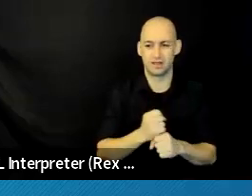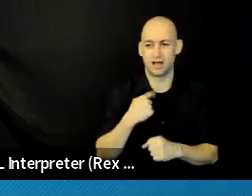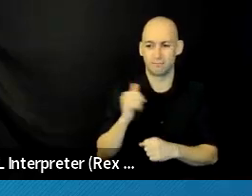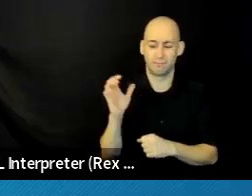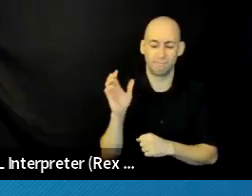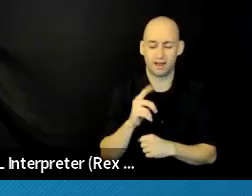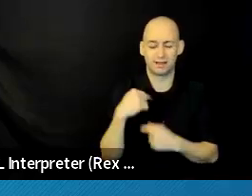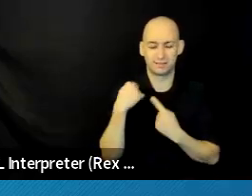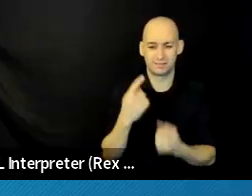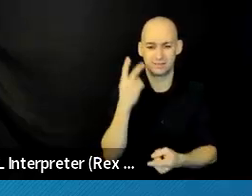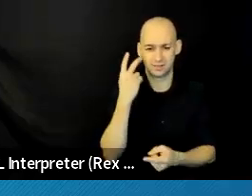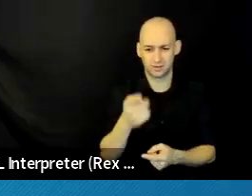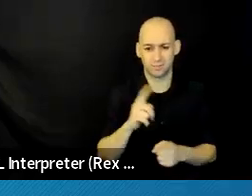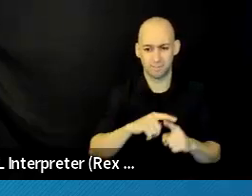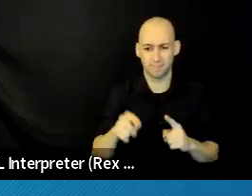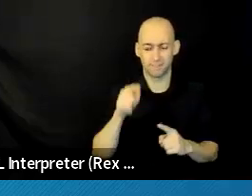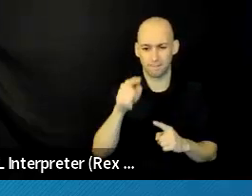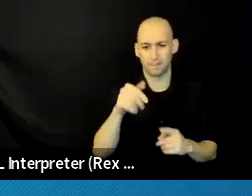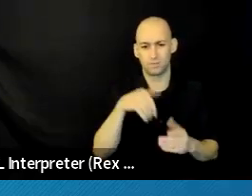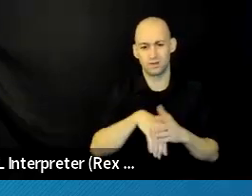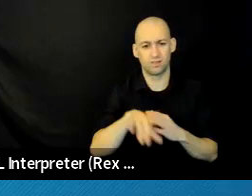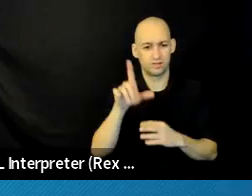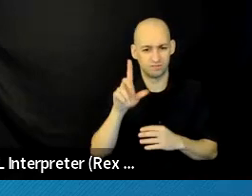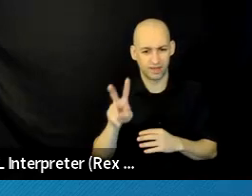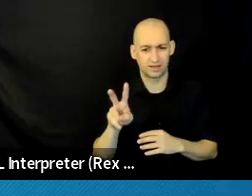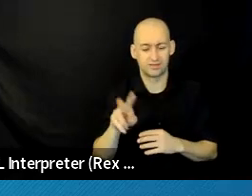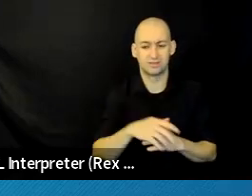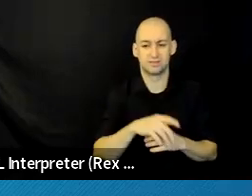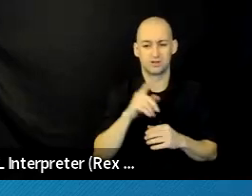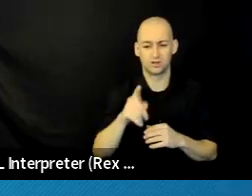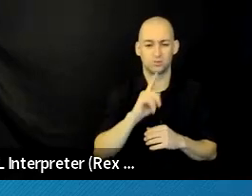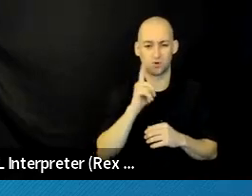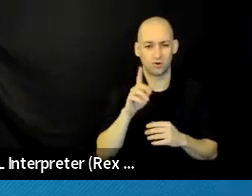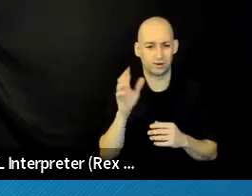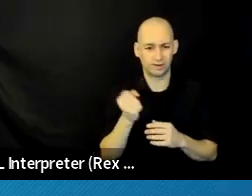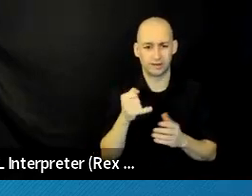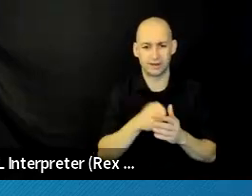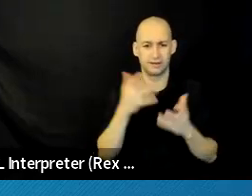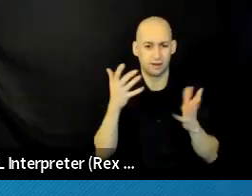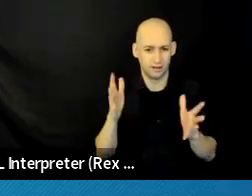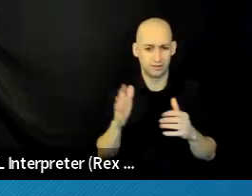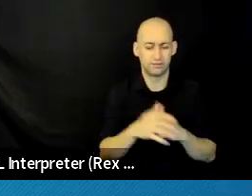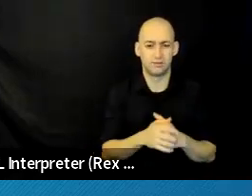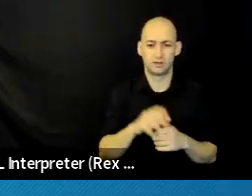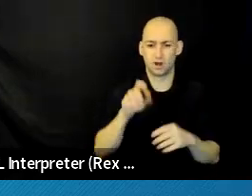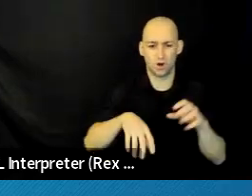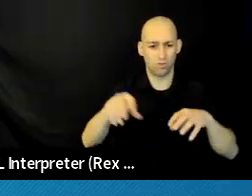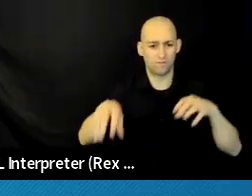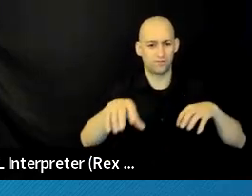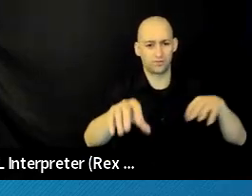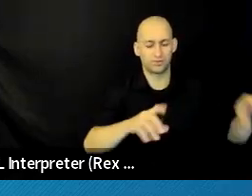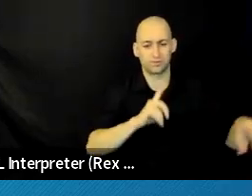seen you. Right. But you were in Las Vegas. You're getting it done. Yeah. You've got it all over. I am